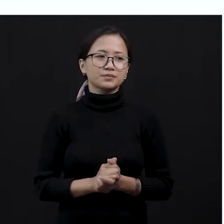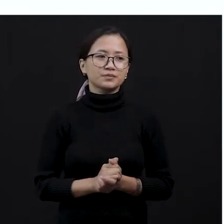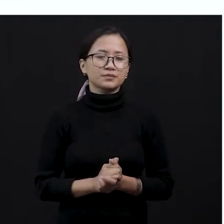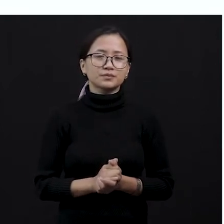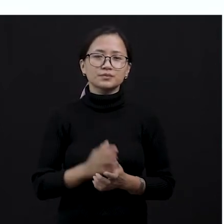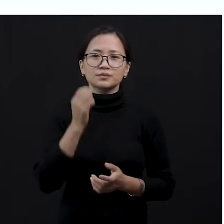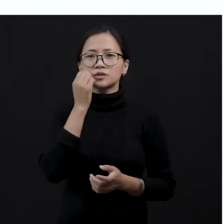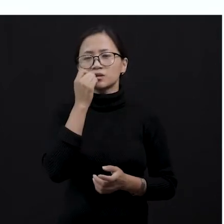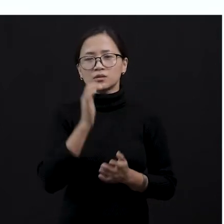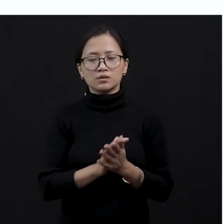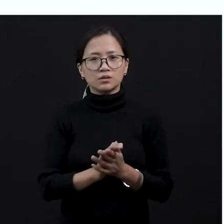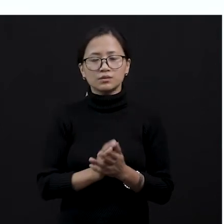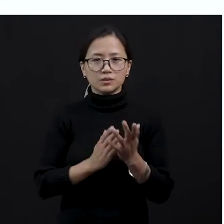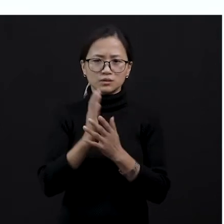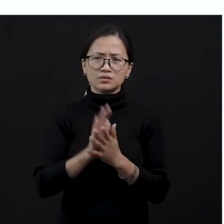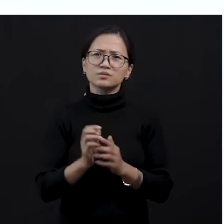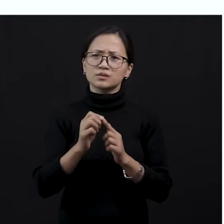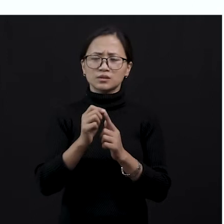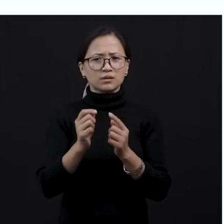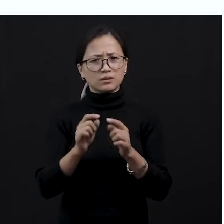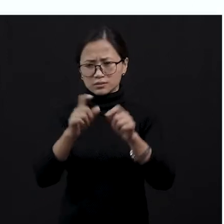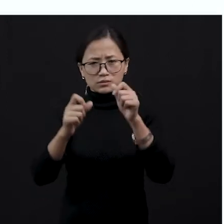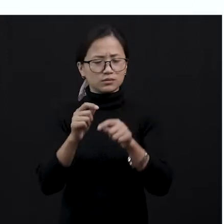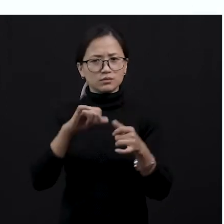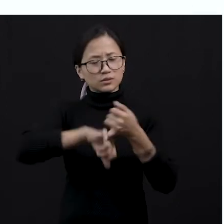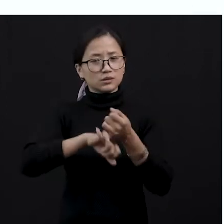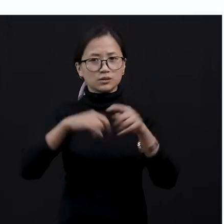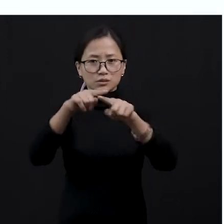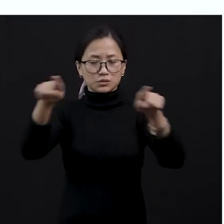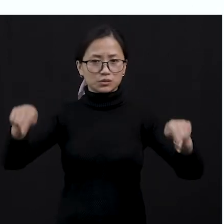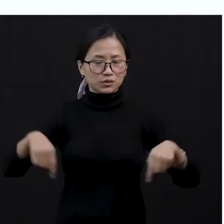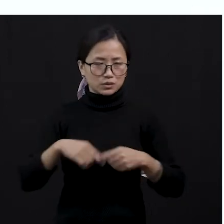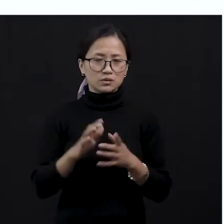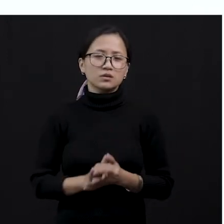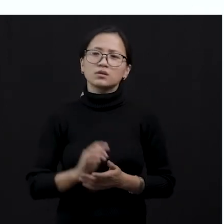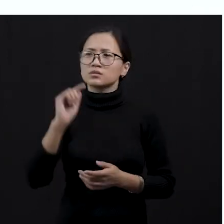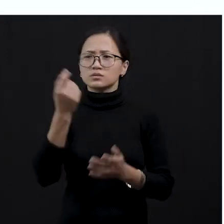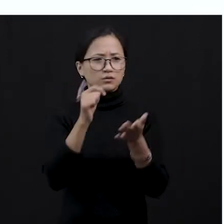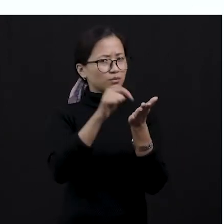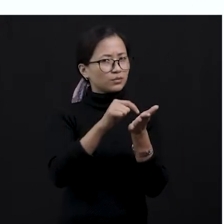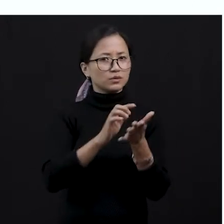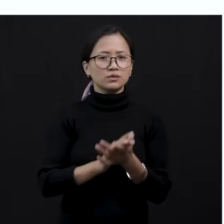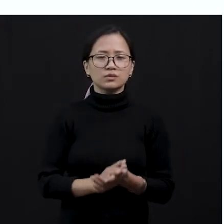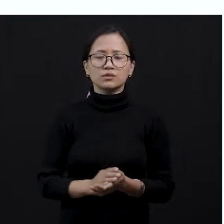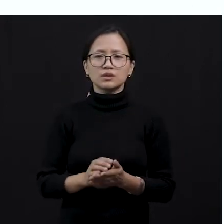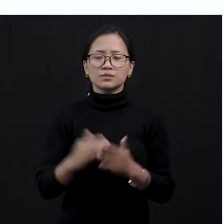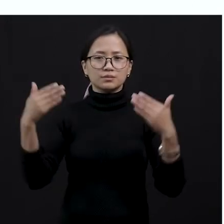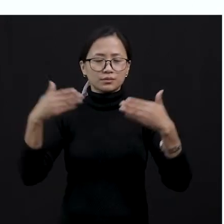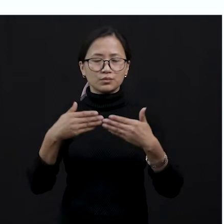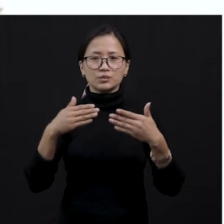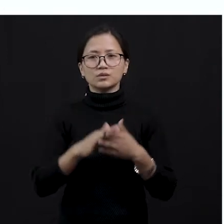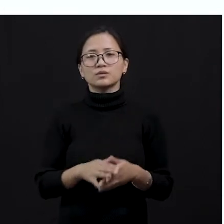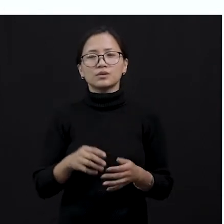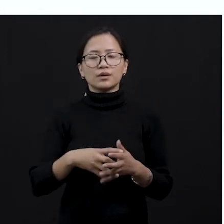even the boy passes a very unpleasant situation at the other end, or at some point he will also meet the rainbow one